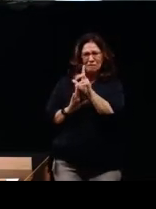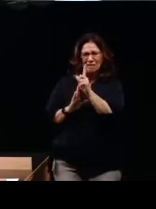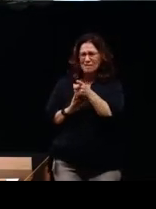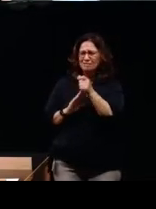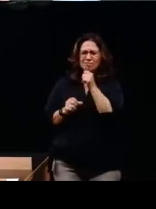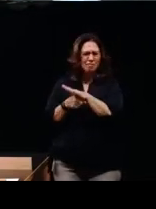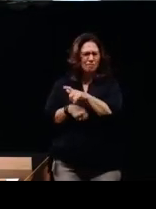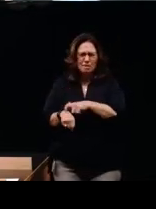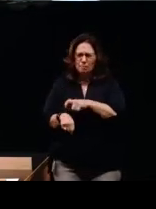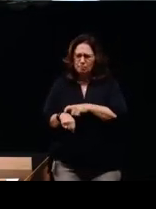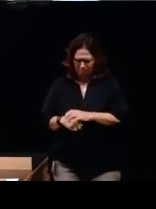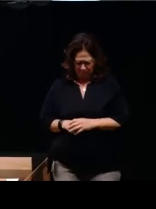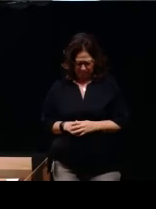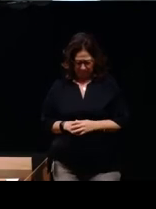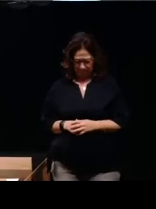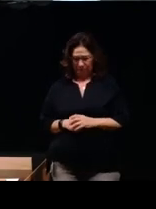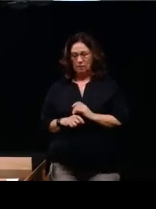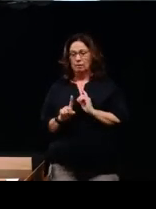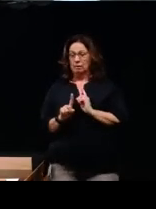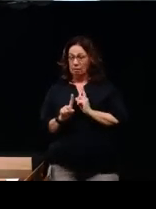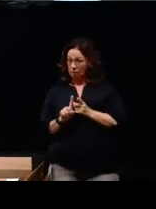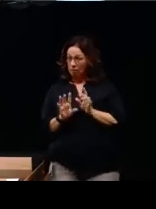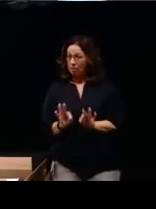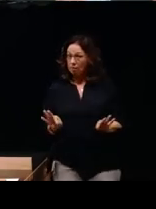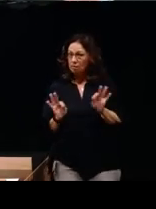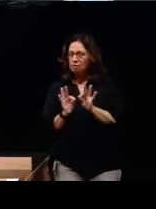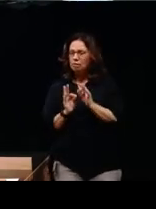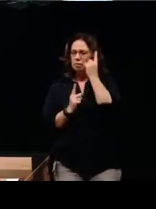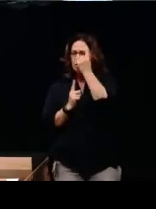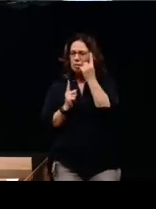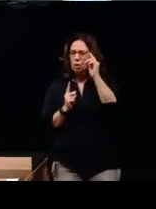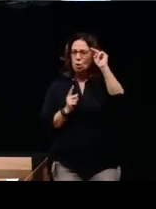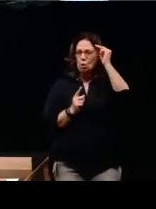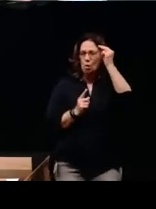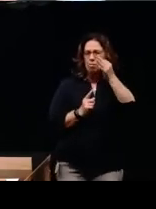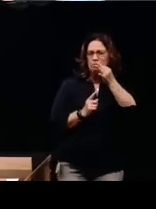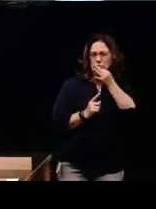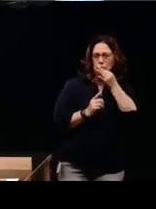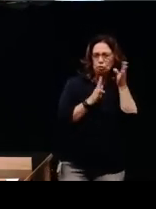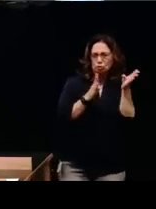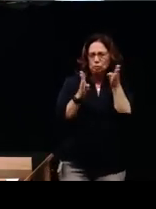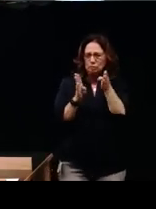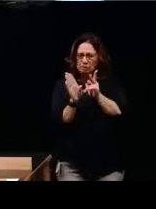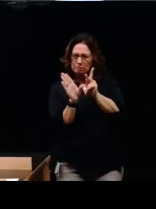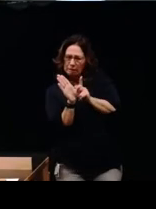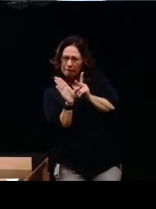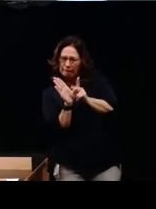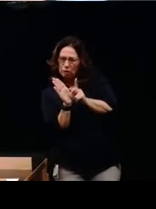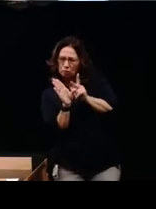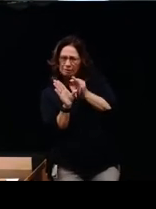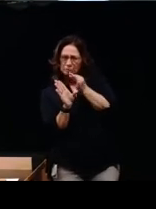hour, especially if we want to think about leveraging neurologic expertise, psychiatric